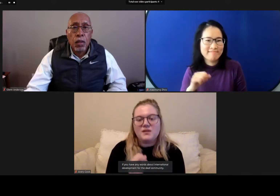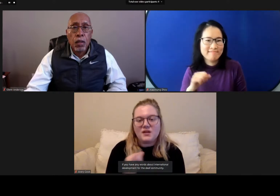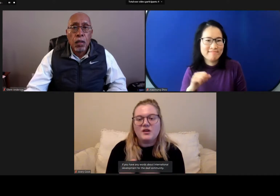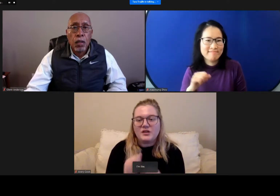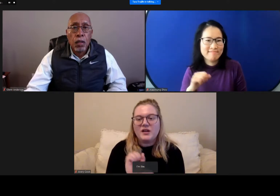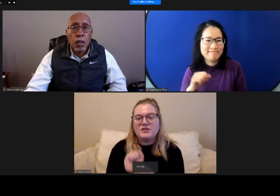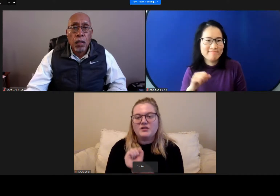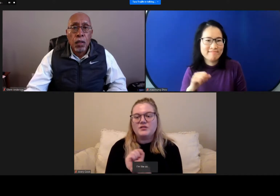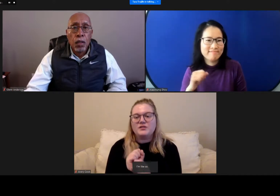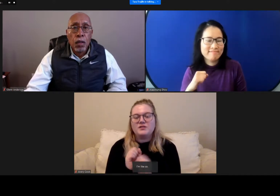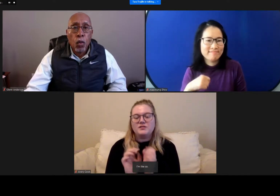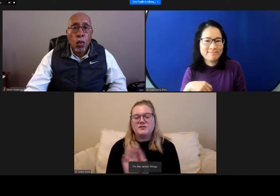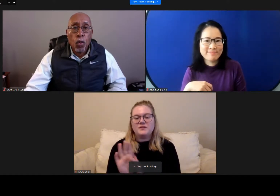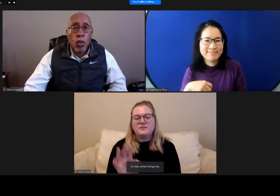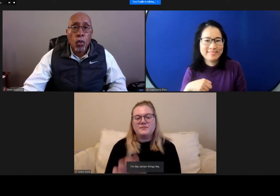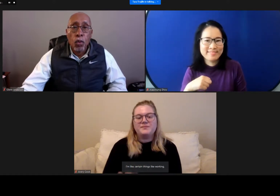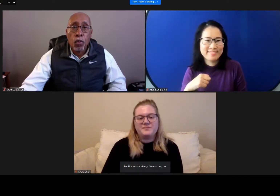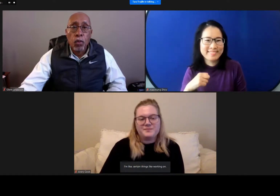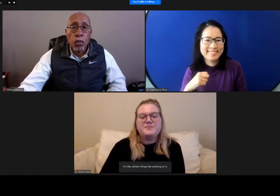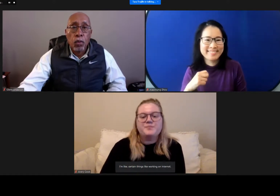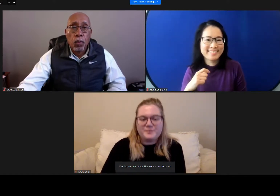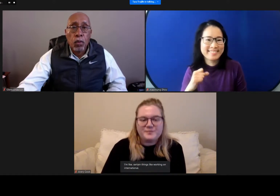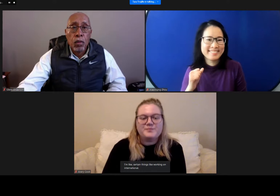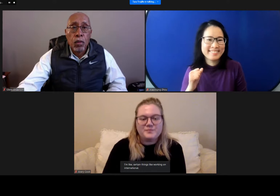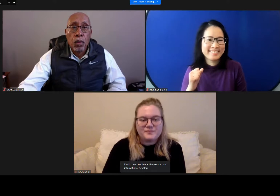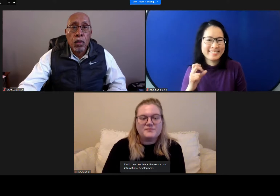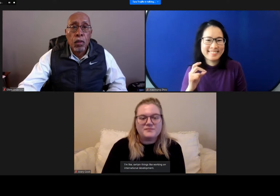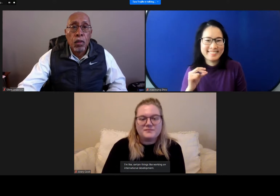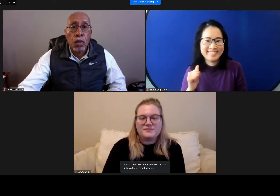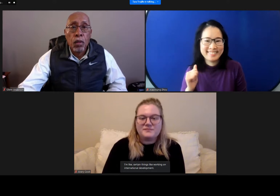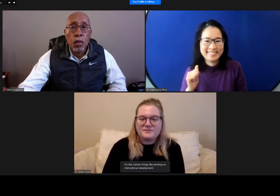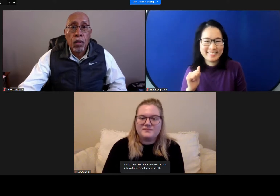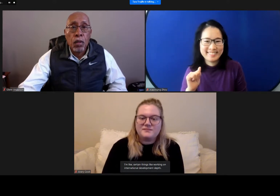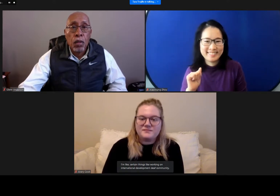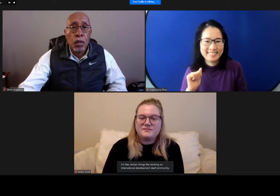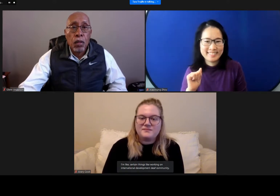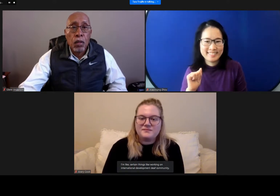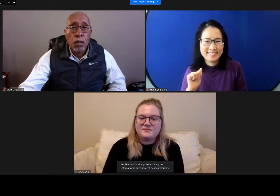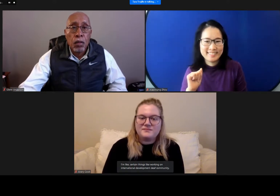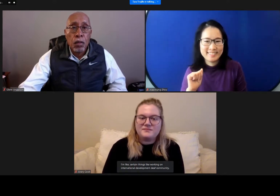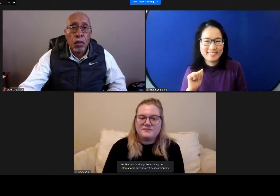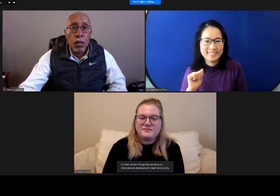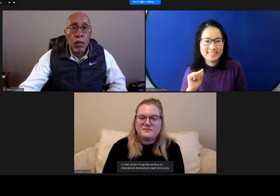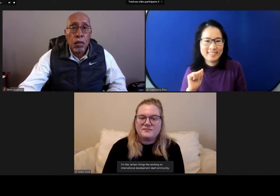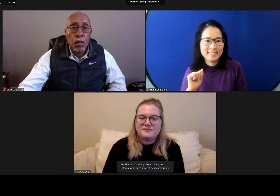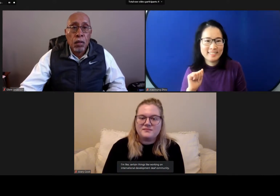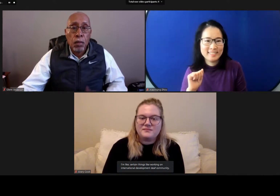Like Xiaorong saying, like working on international development in the deaf community.